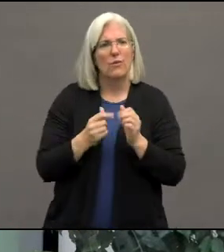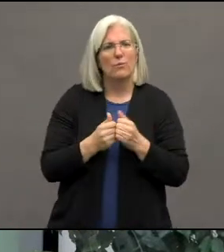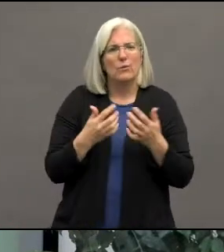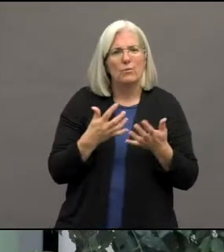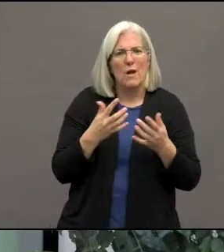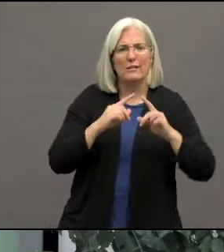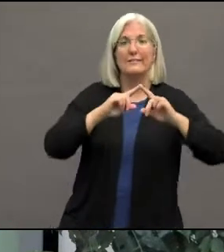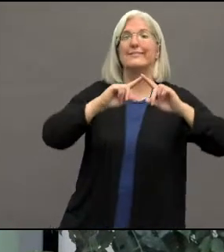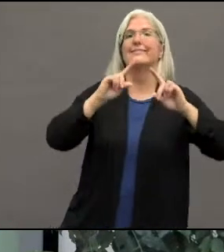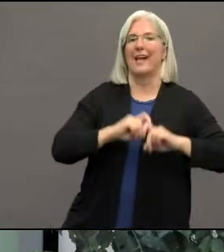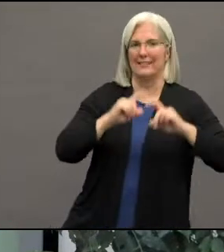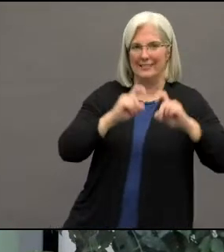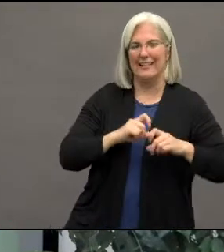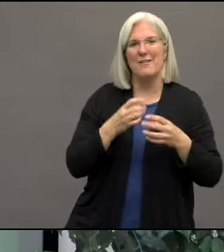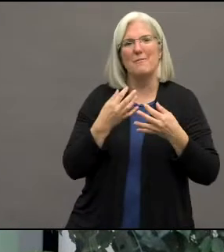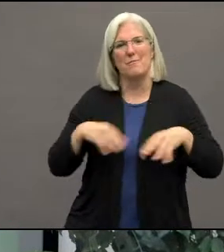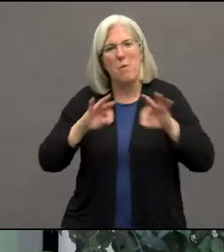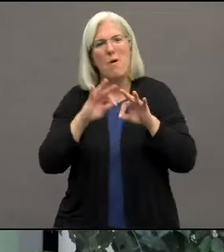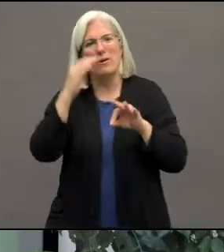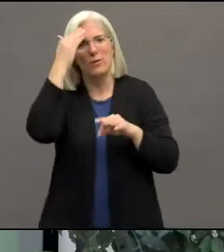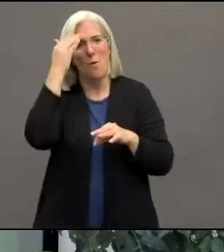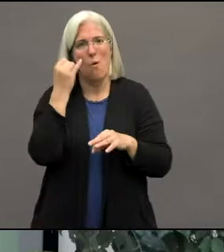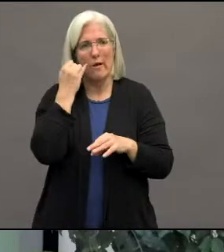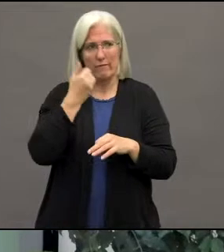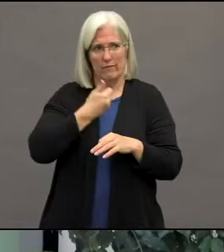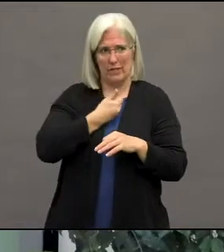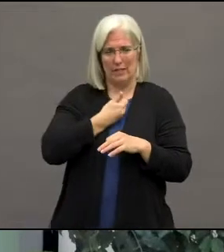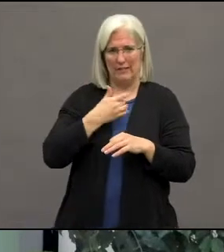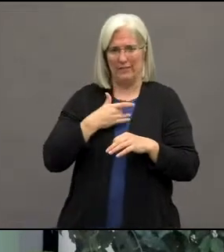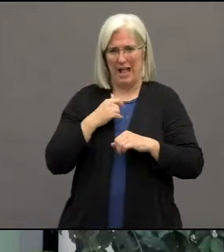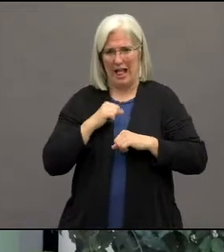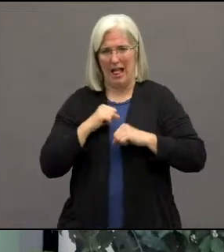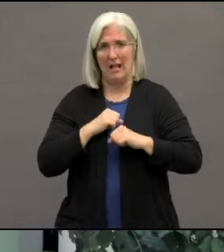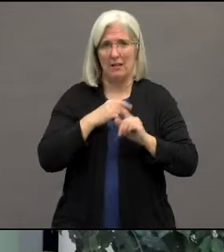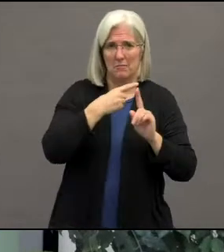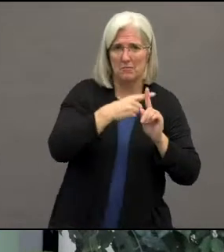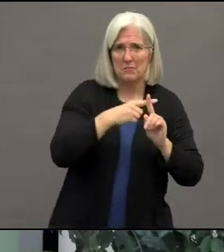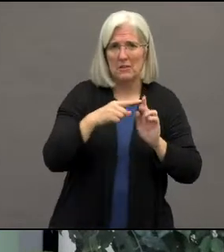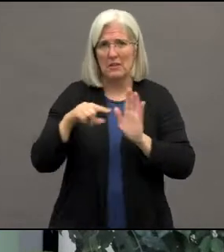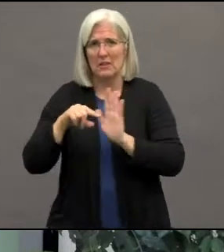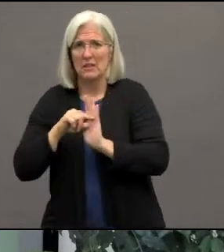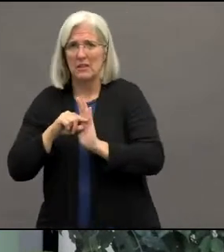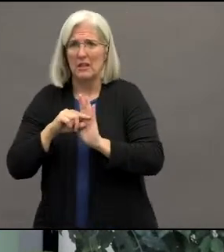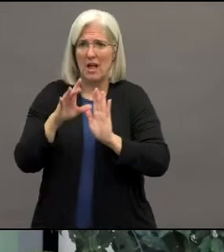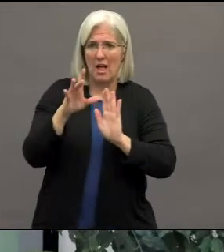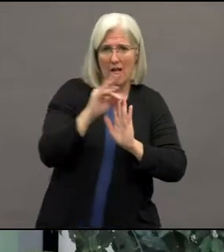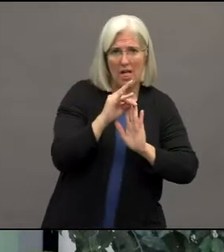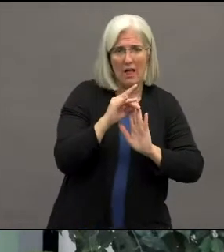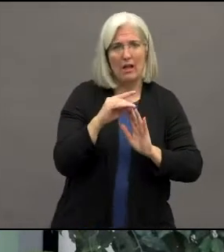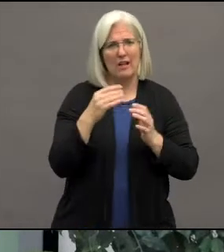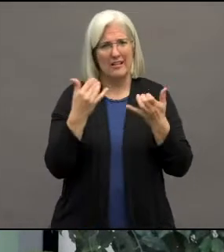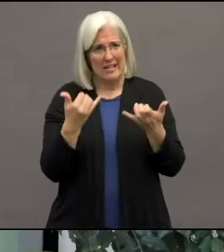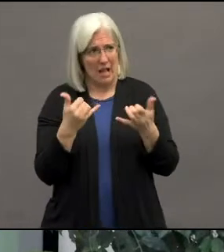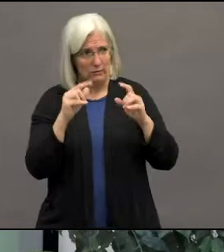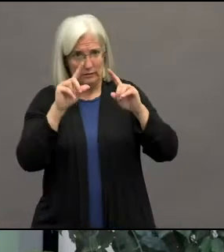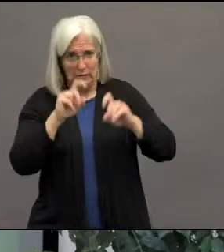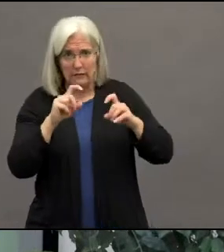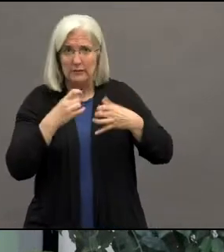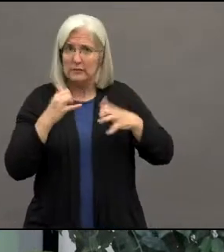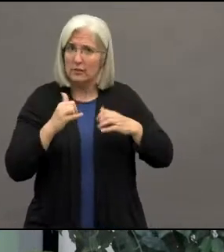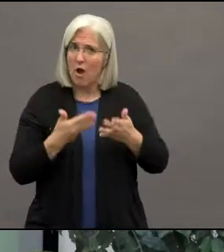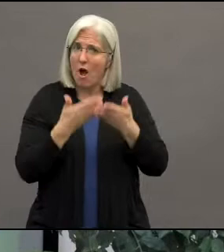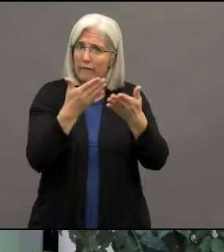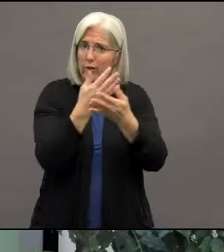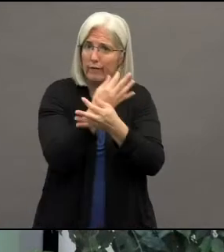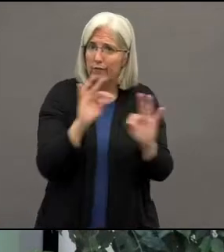get tested on a regular basis. Just talk about testing. We offer free testing here, as well as all of the healthcare providers are supposed